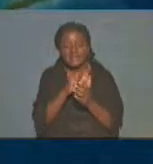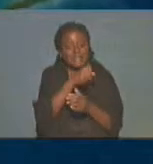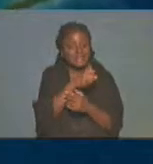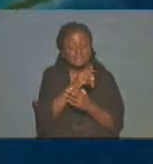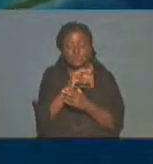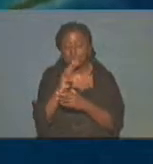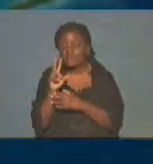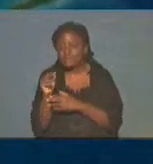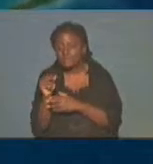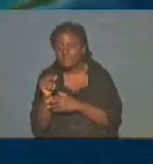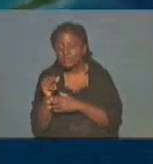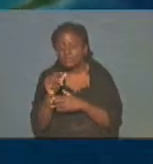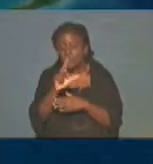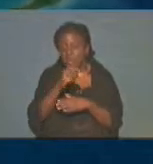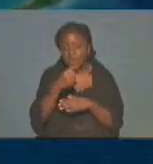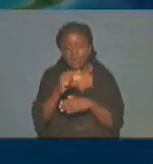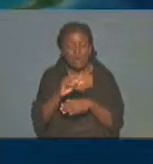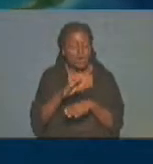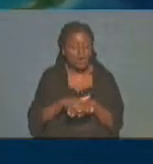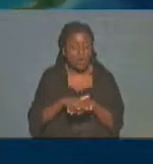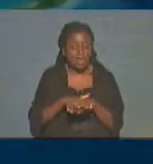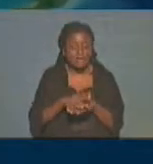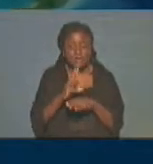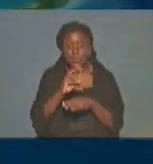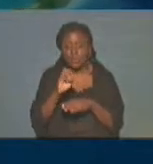participate, simply log on to our website, and that's